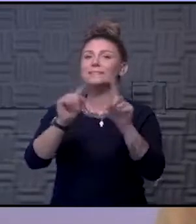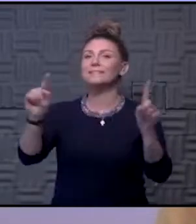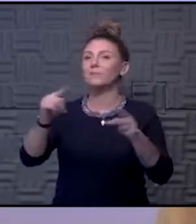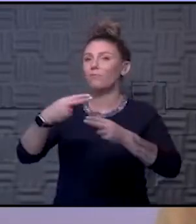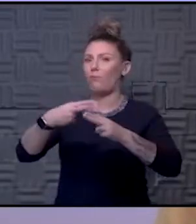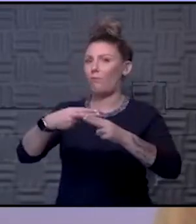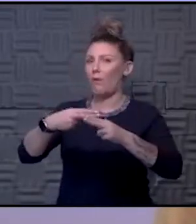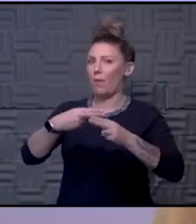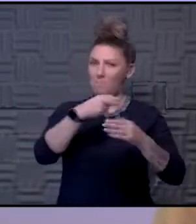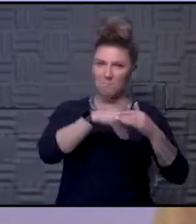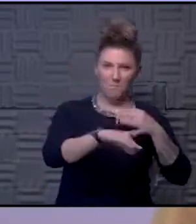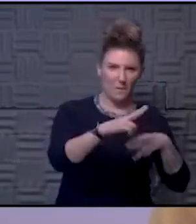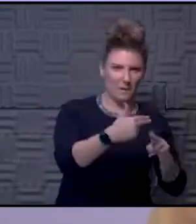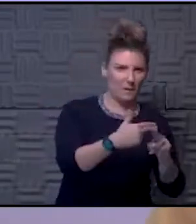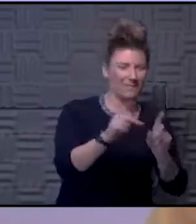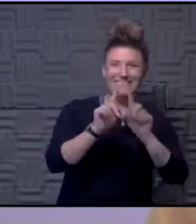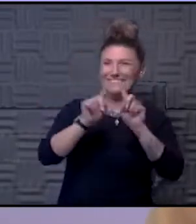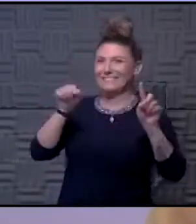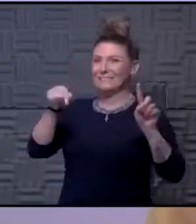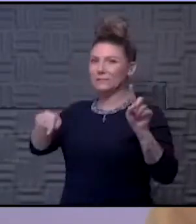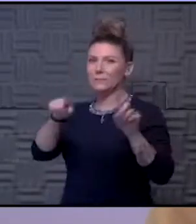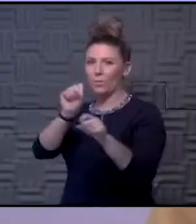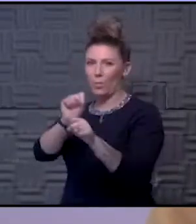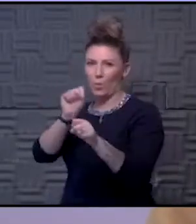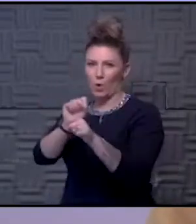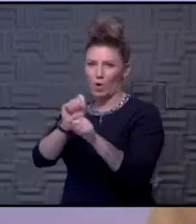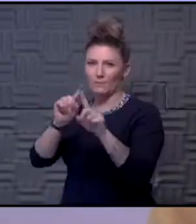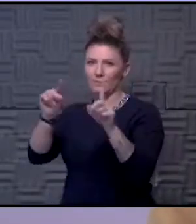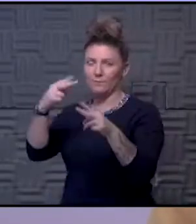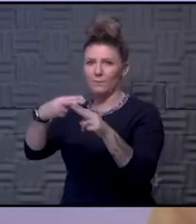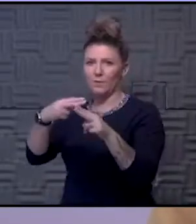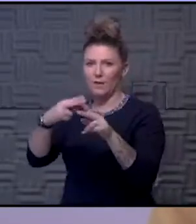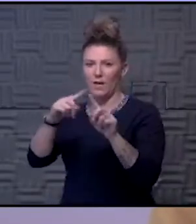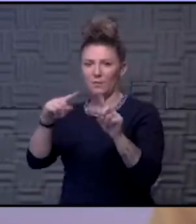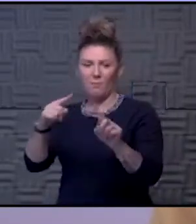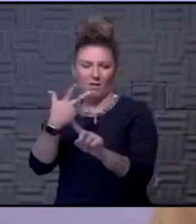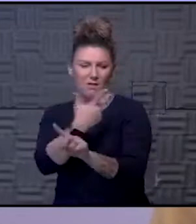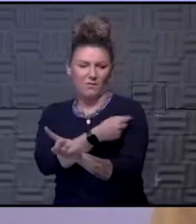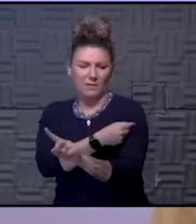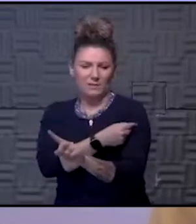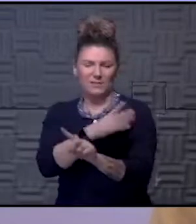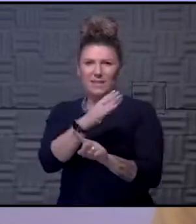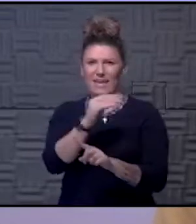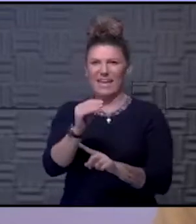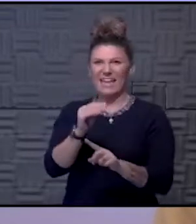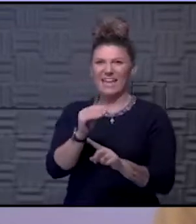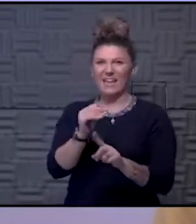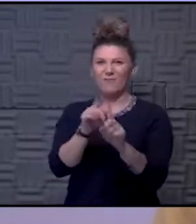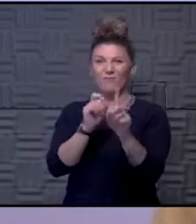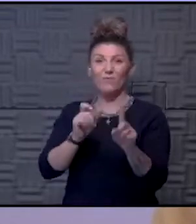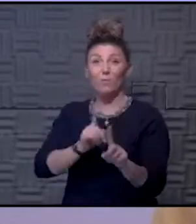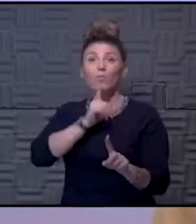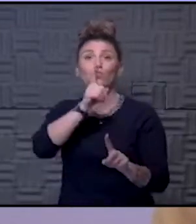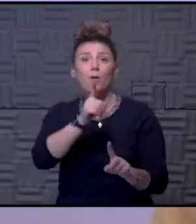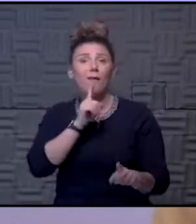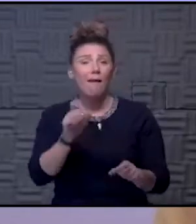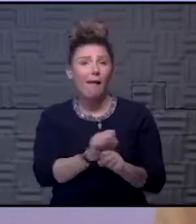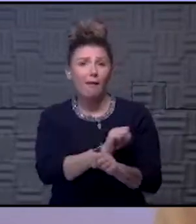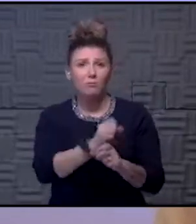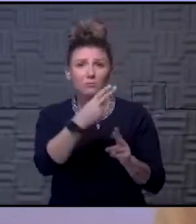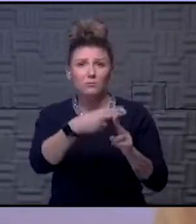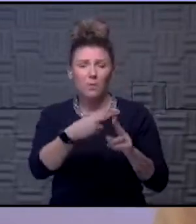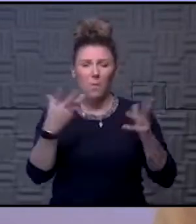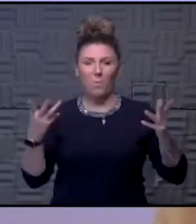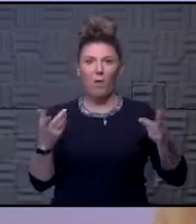So they were concerned that if they got the vaccine, but at work they had a different name from their real name, what was going to happen